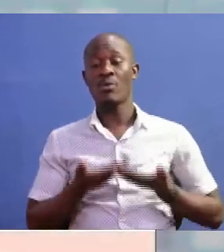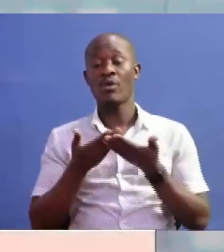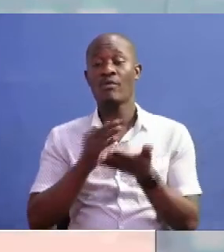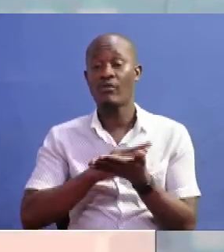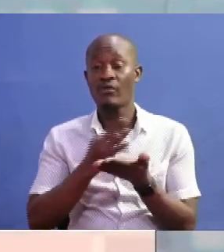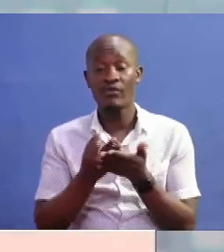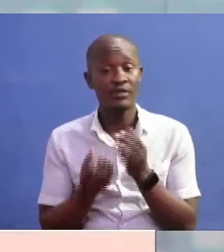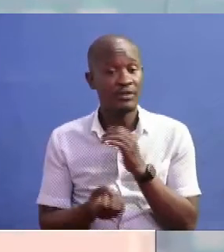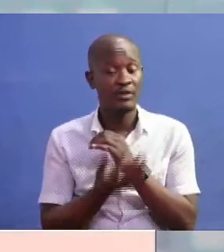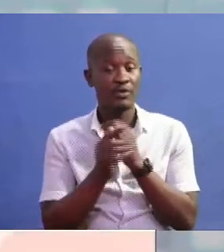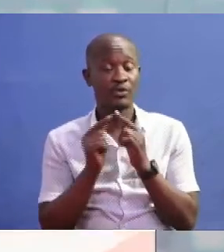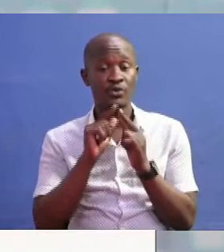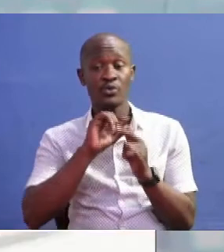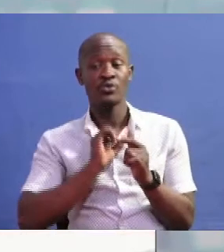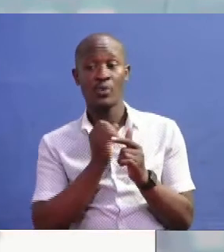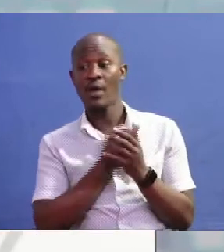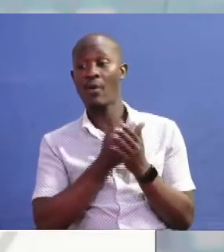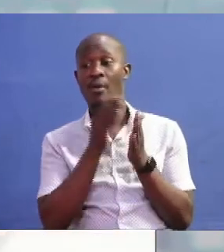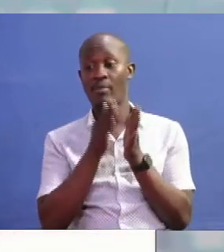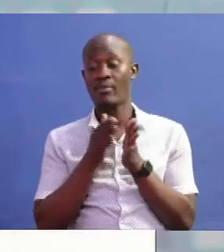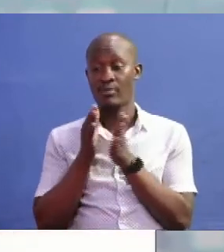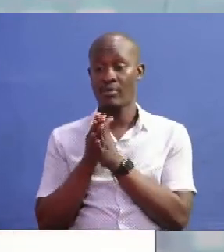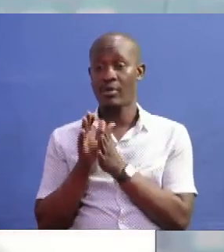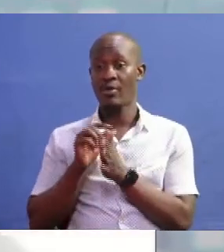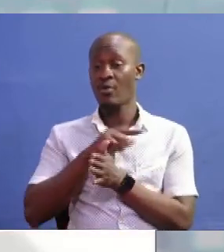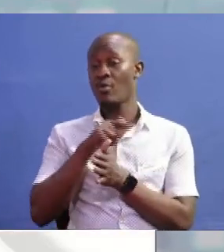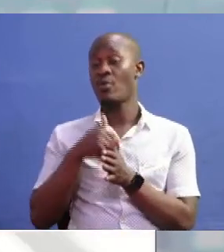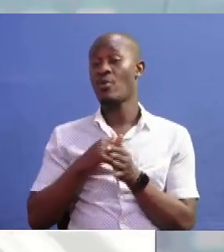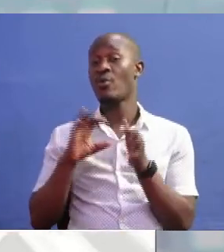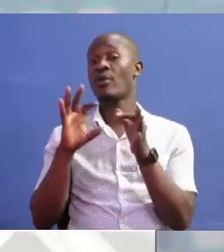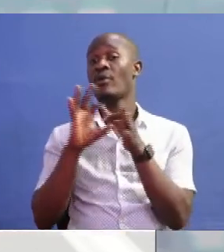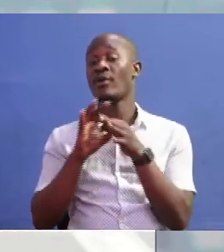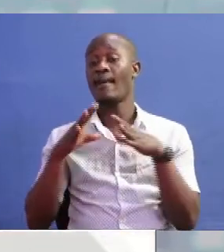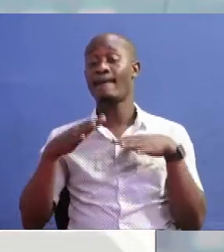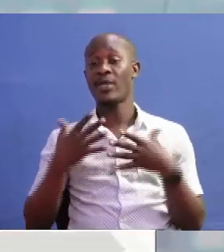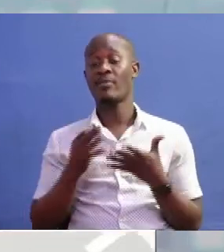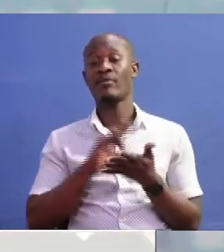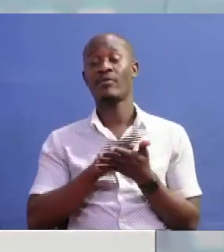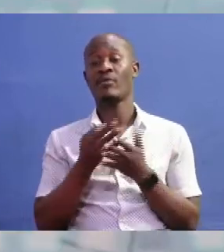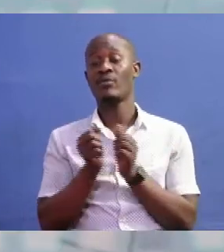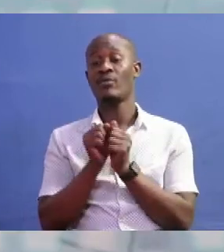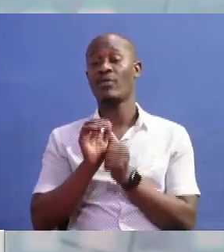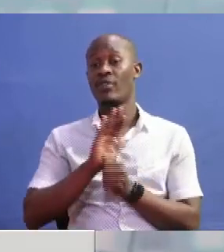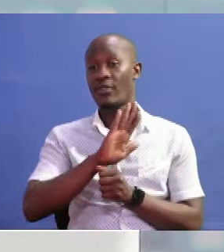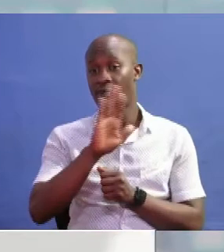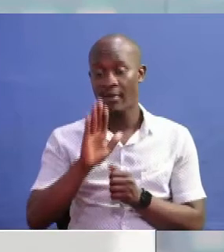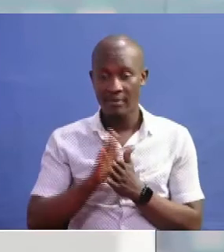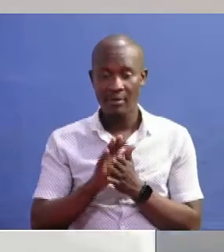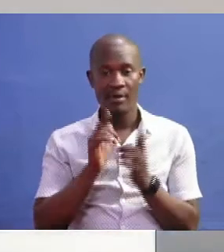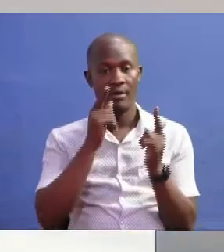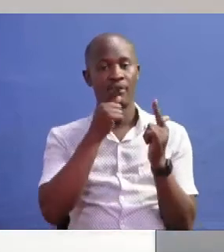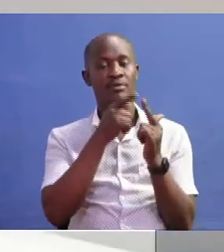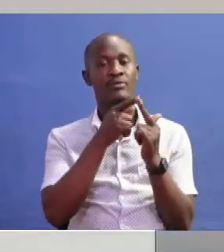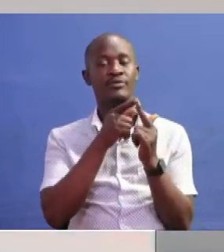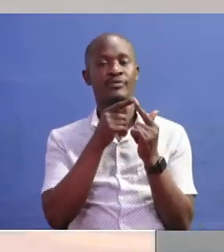advisory to our clients, and we connect people's finances with their goals. So, all